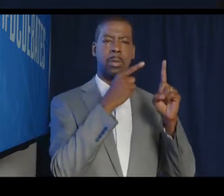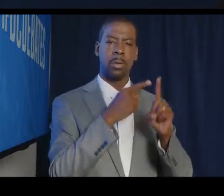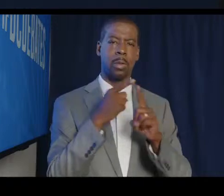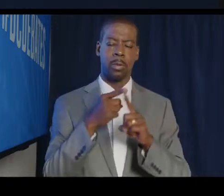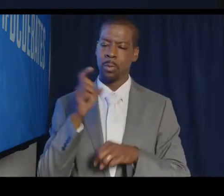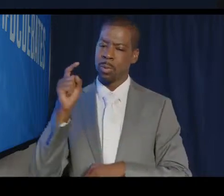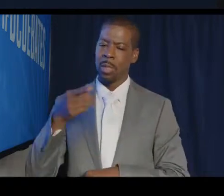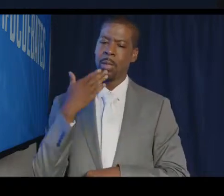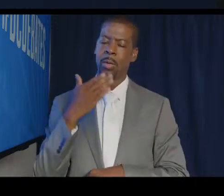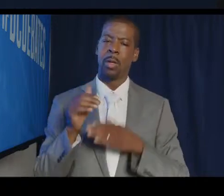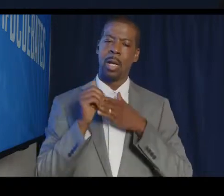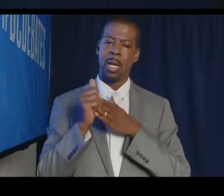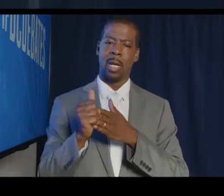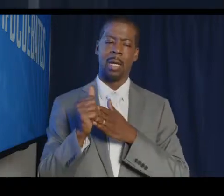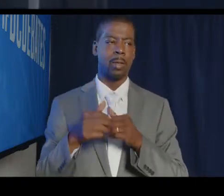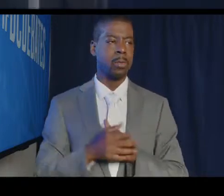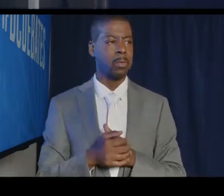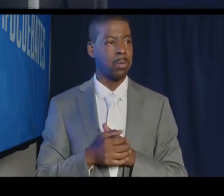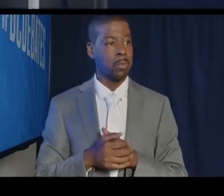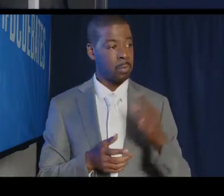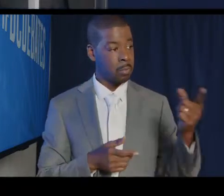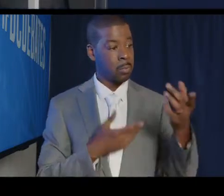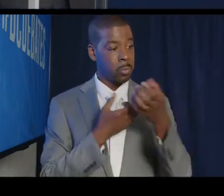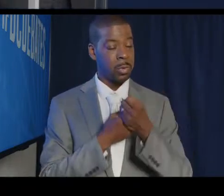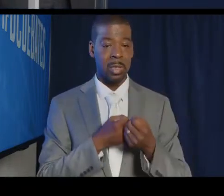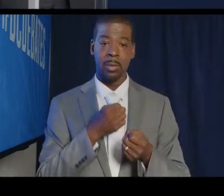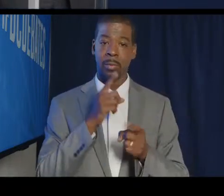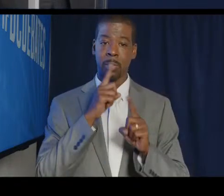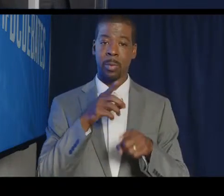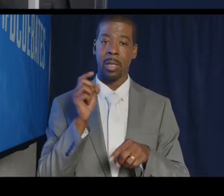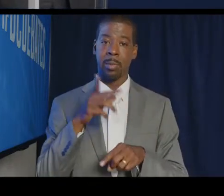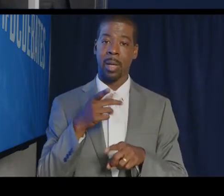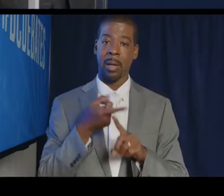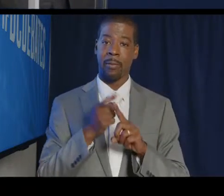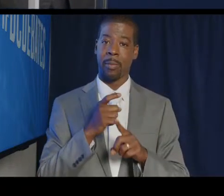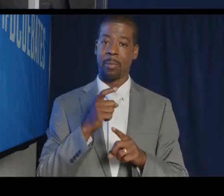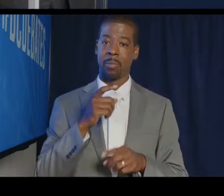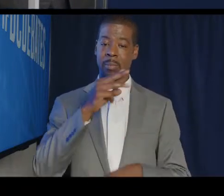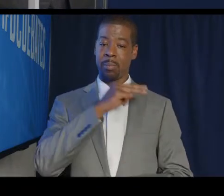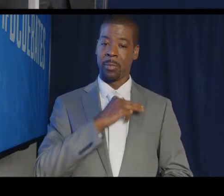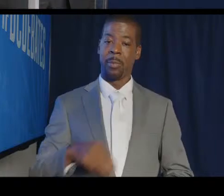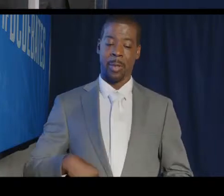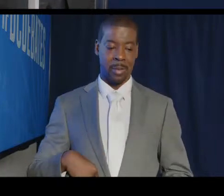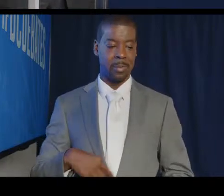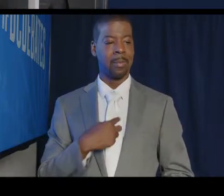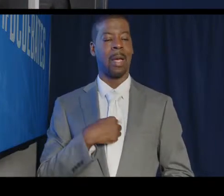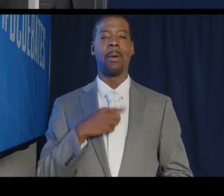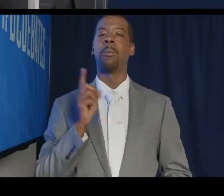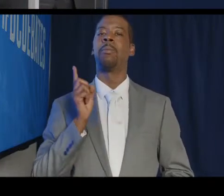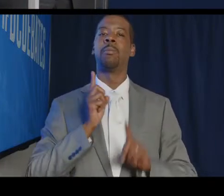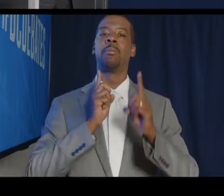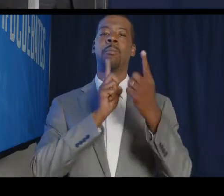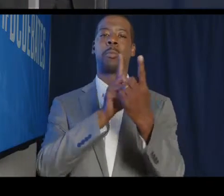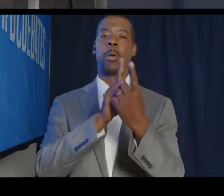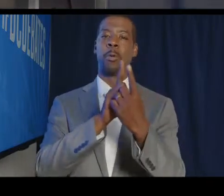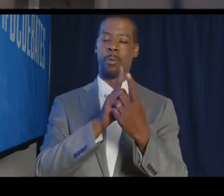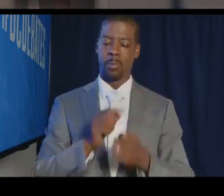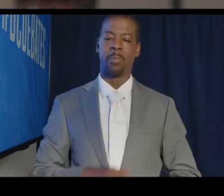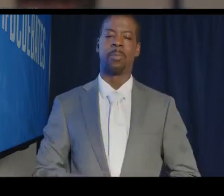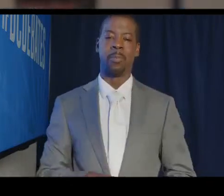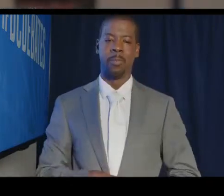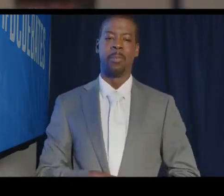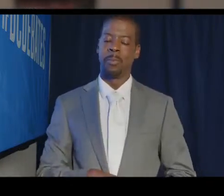those conversations. Did you get a response to that letter? Oh, I went in person. Oh, okay. Yeah. Okay. We had a great meeting.